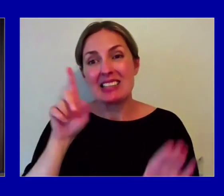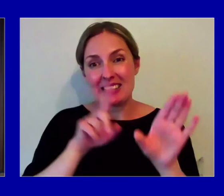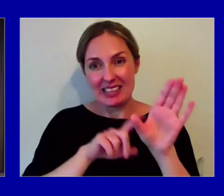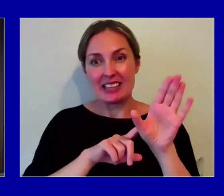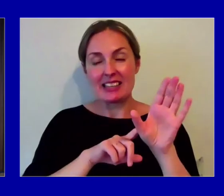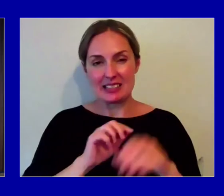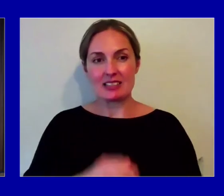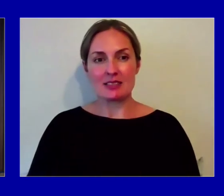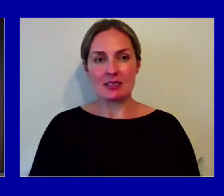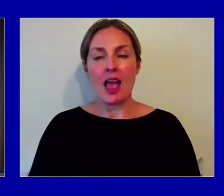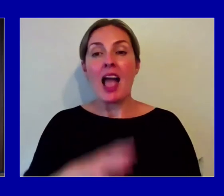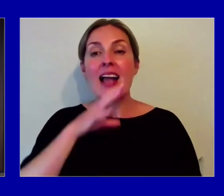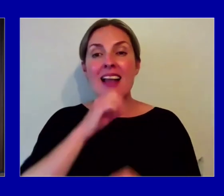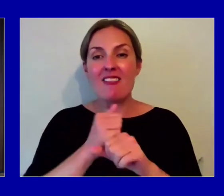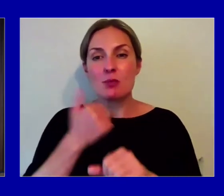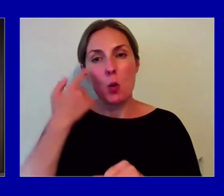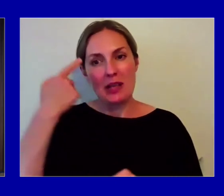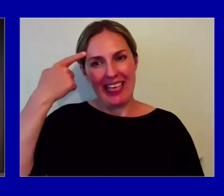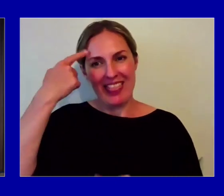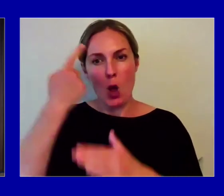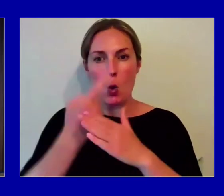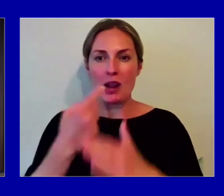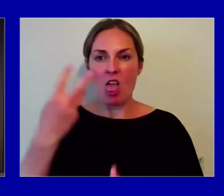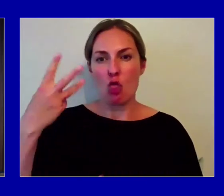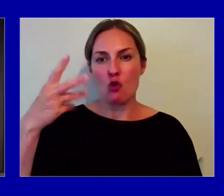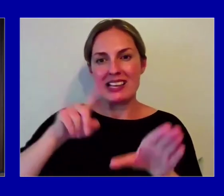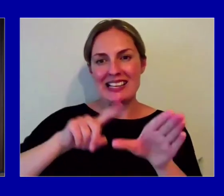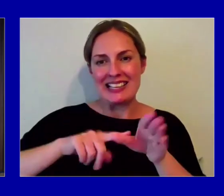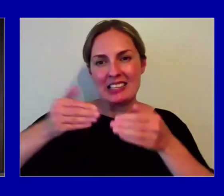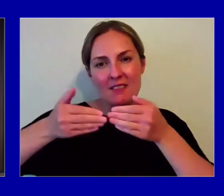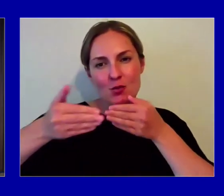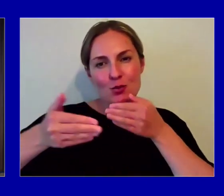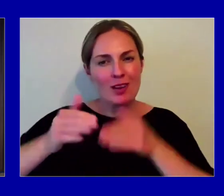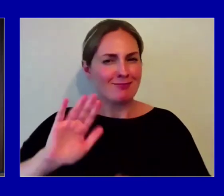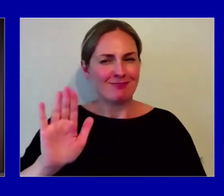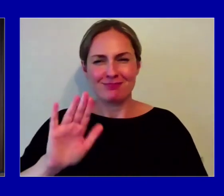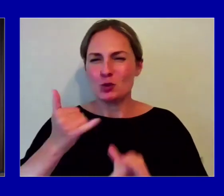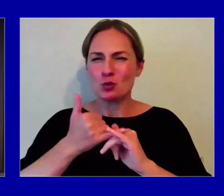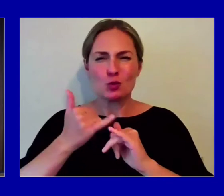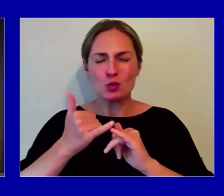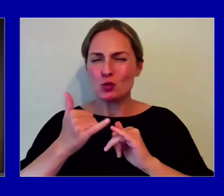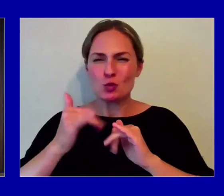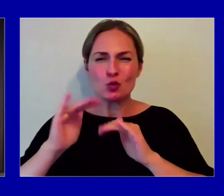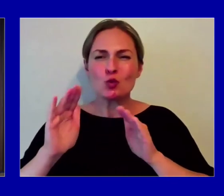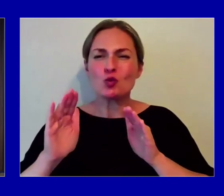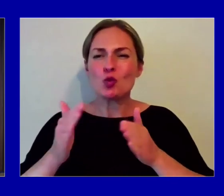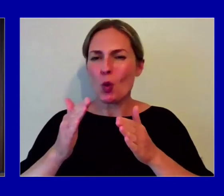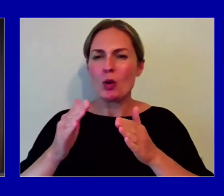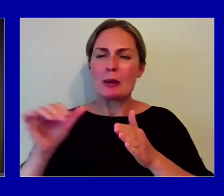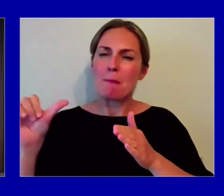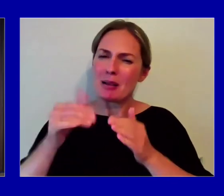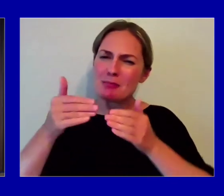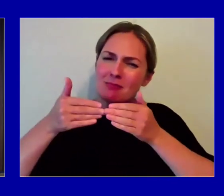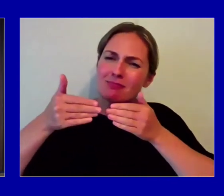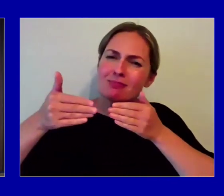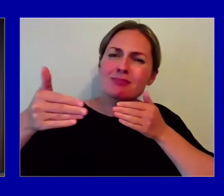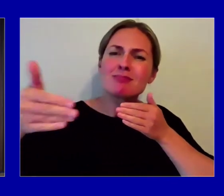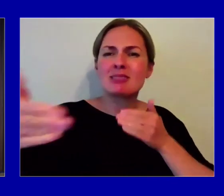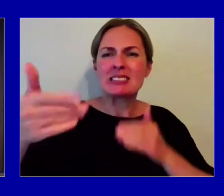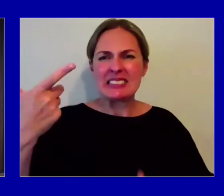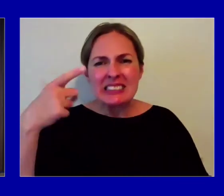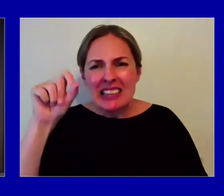but we have to have, um, we have to have a plan, uh, that is, uh, seven decades long, and we